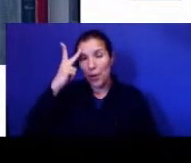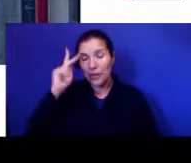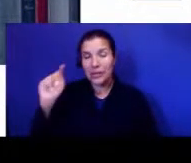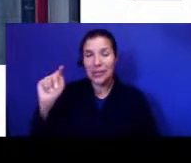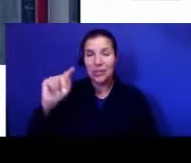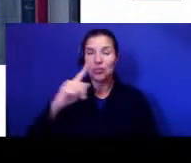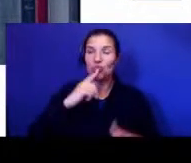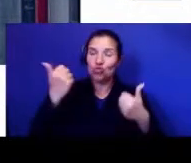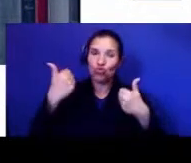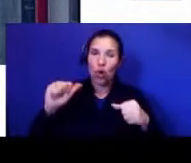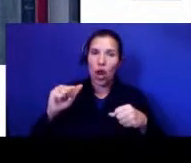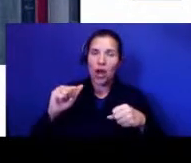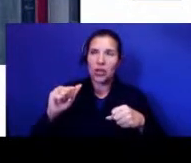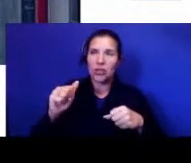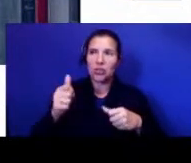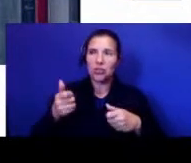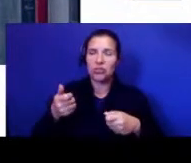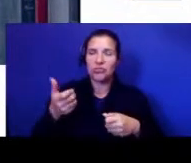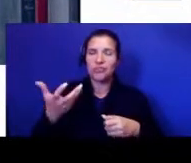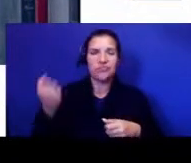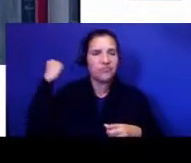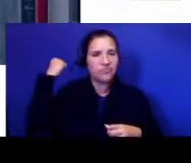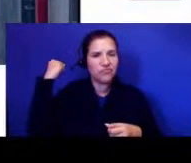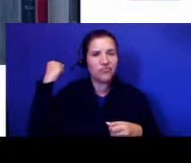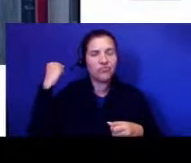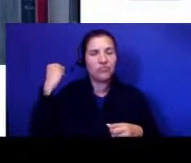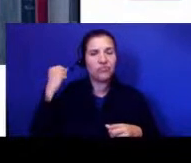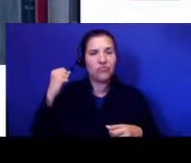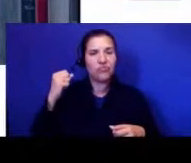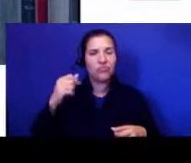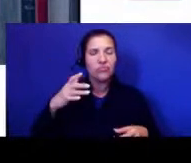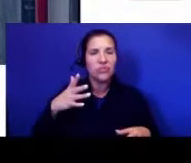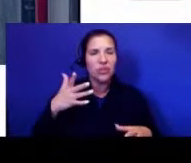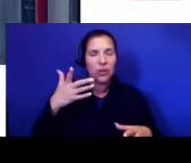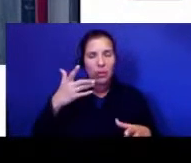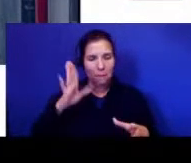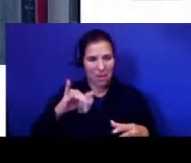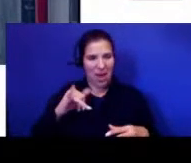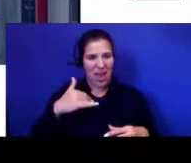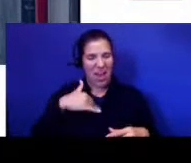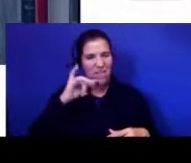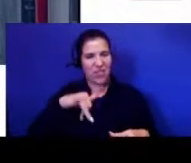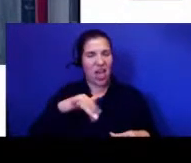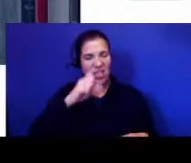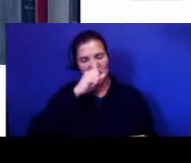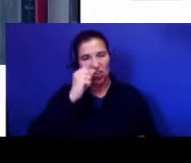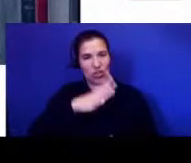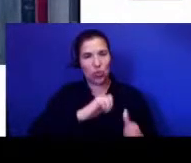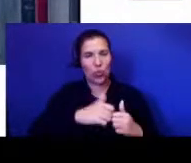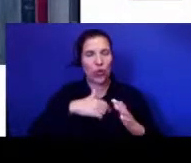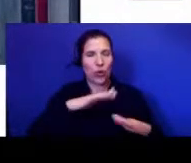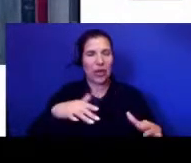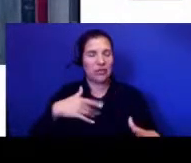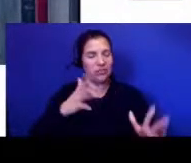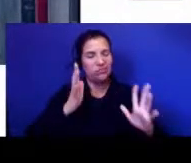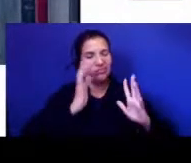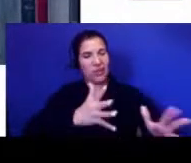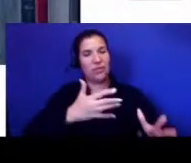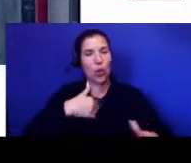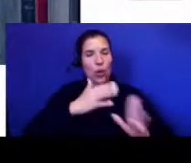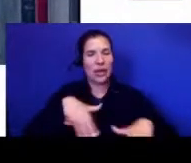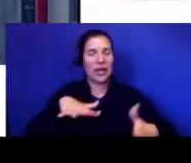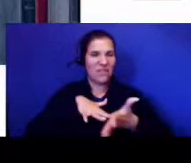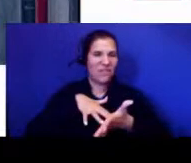are trying to hold on to power by waging a war on our kids. They are more willing to leave our kids vulnerable